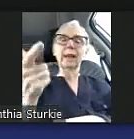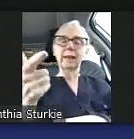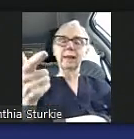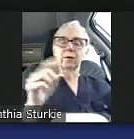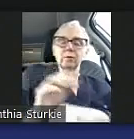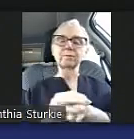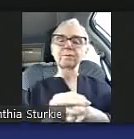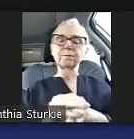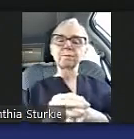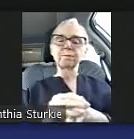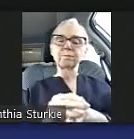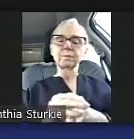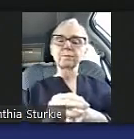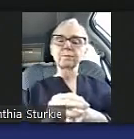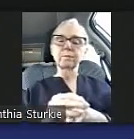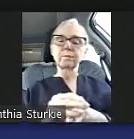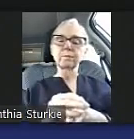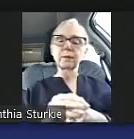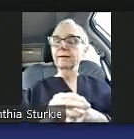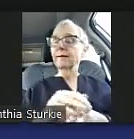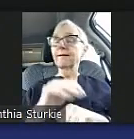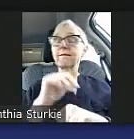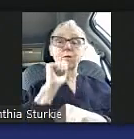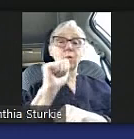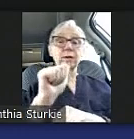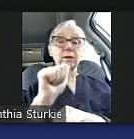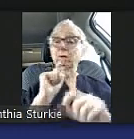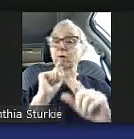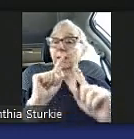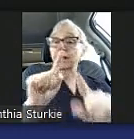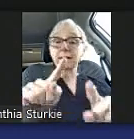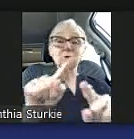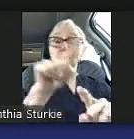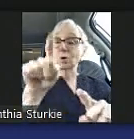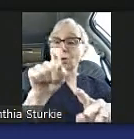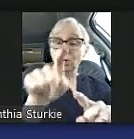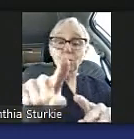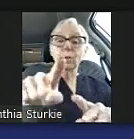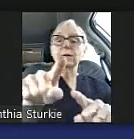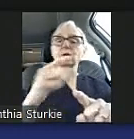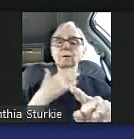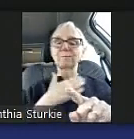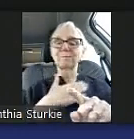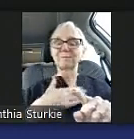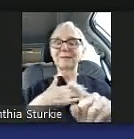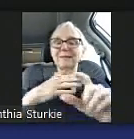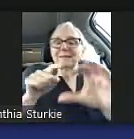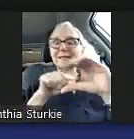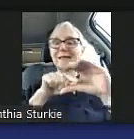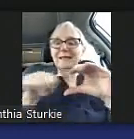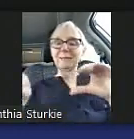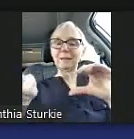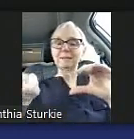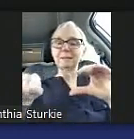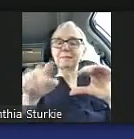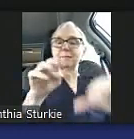And if there's any questions we can't get to or any questions that were not presented about in today's press conference, please email us